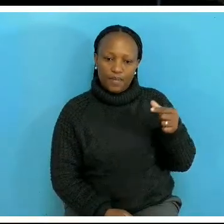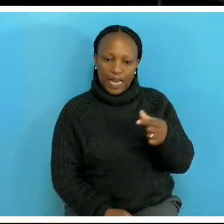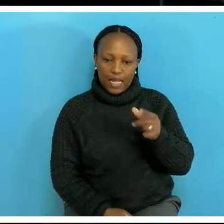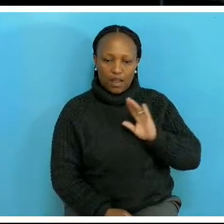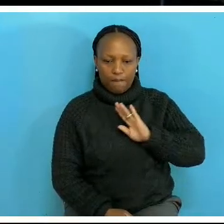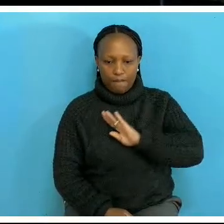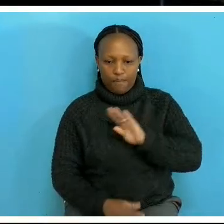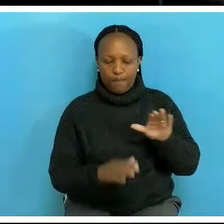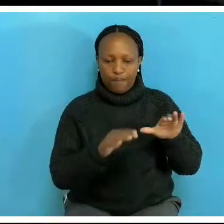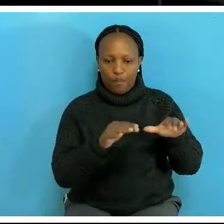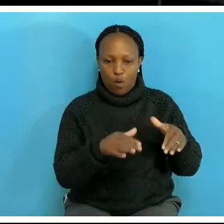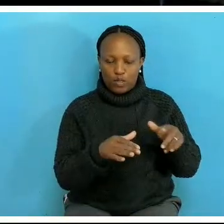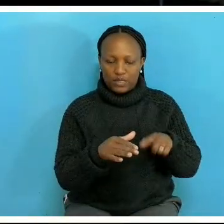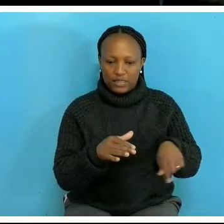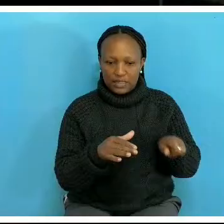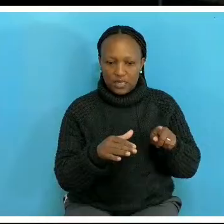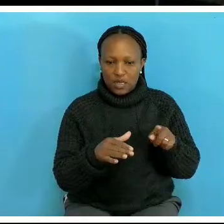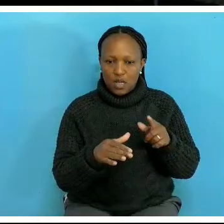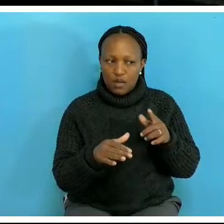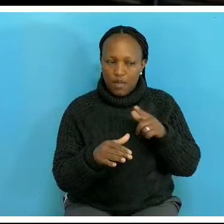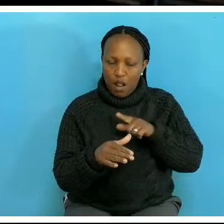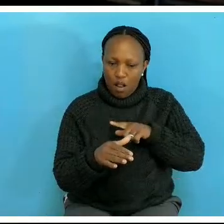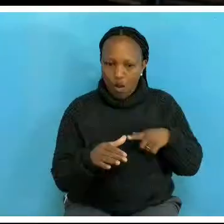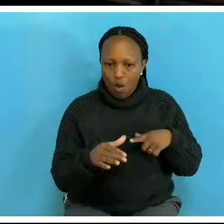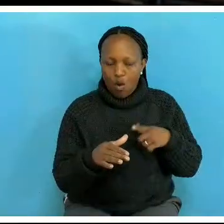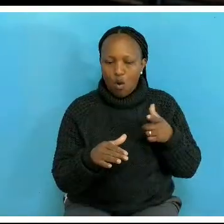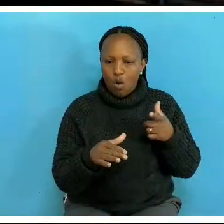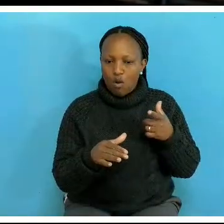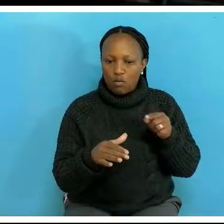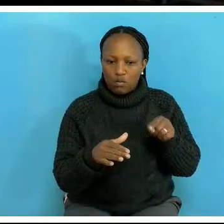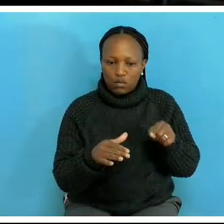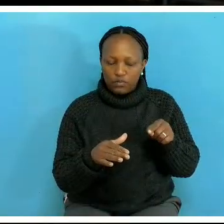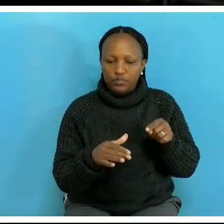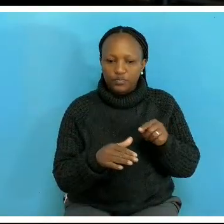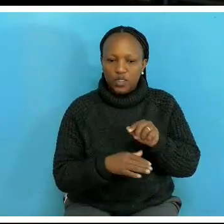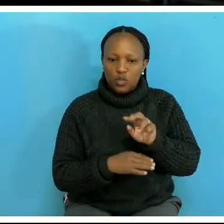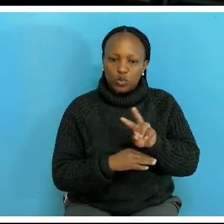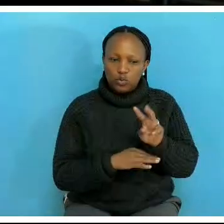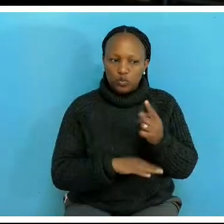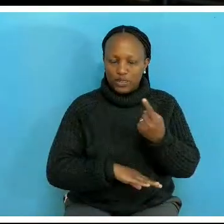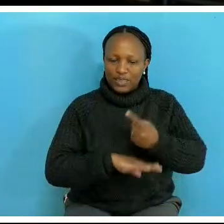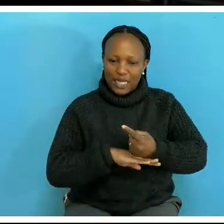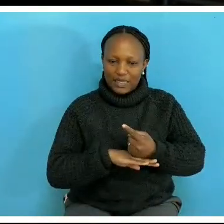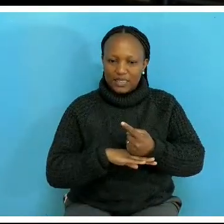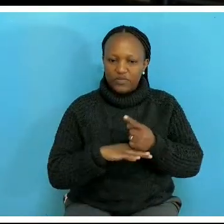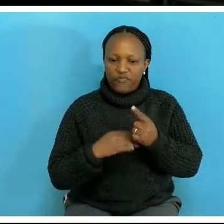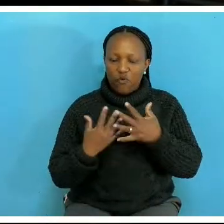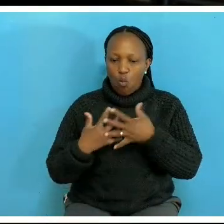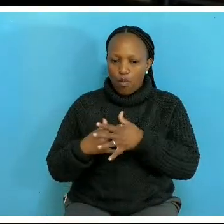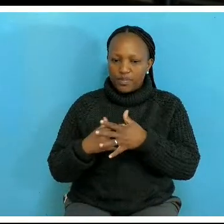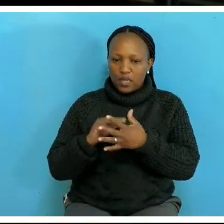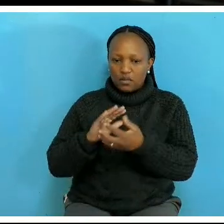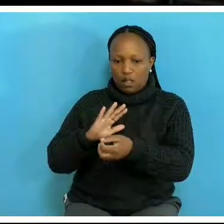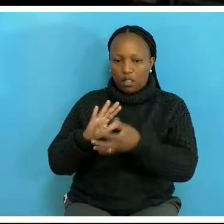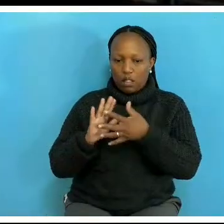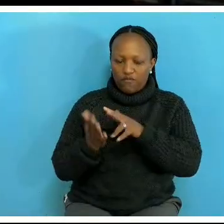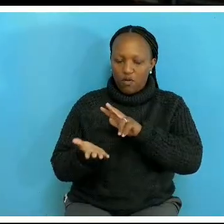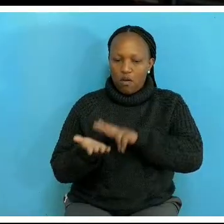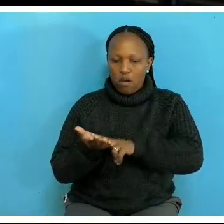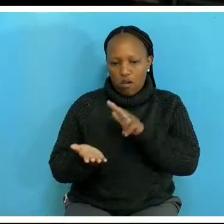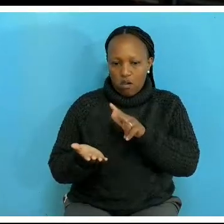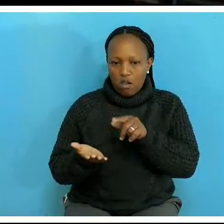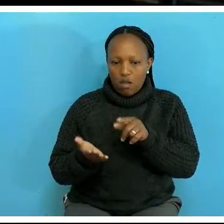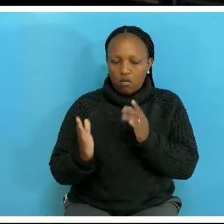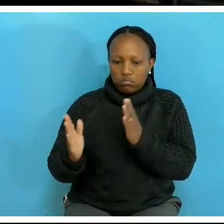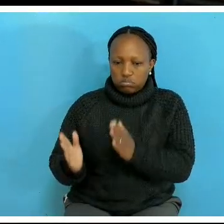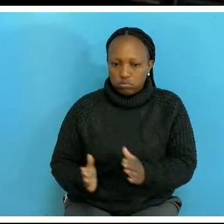believe that it was long prepared and it was there into the Gazette that 22 days or so that preparation should be done if we are going